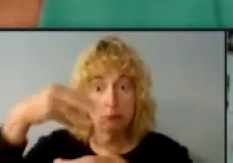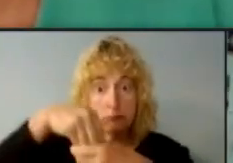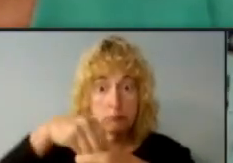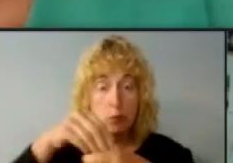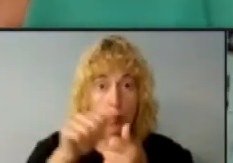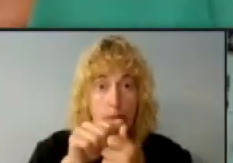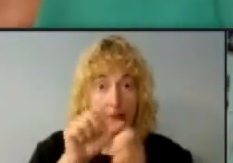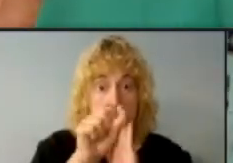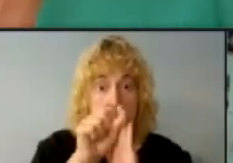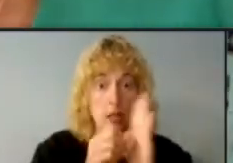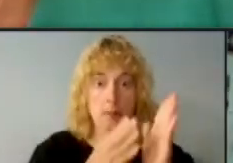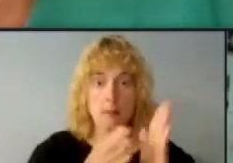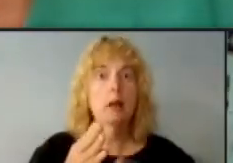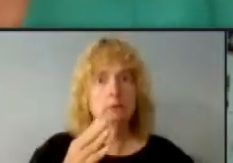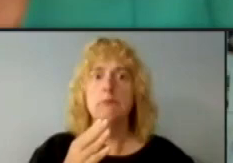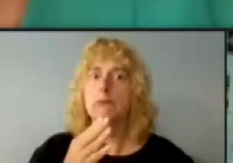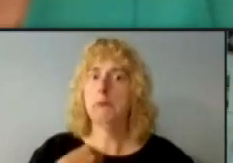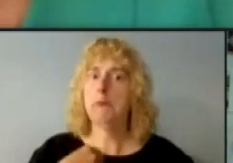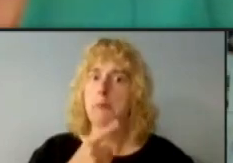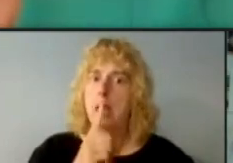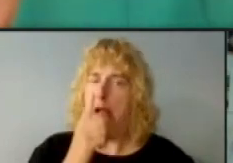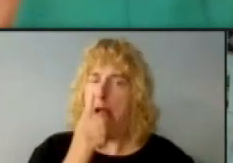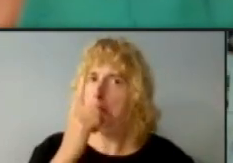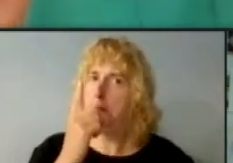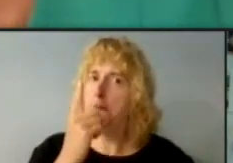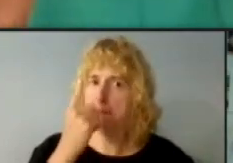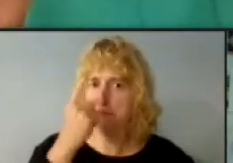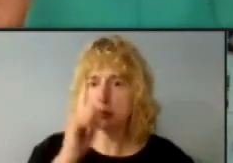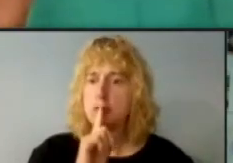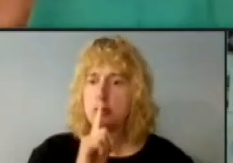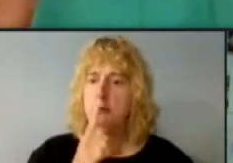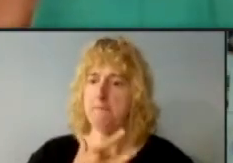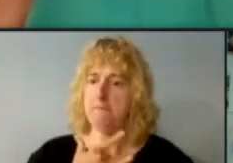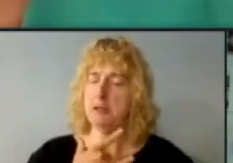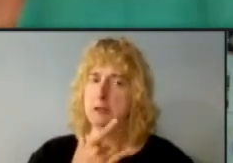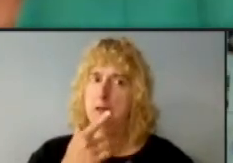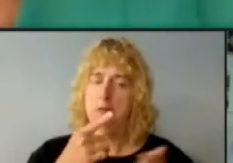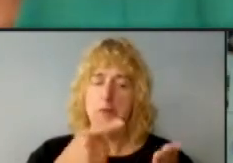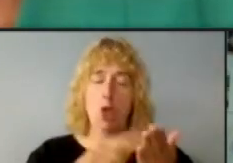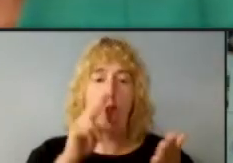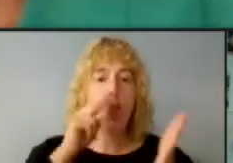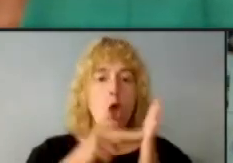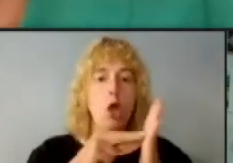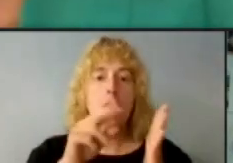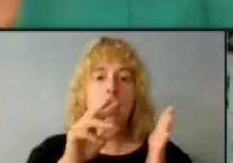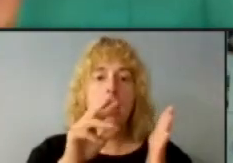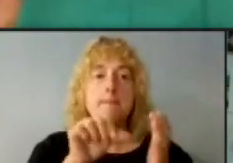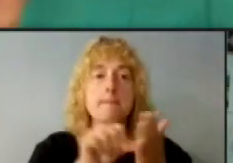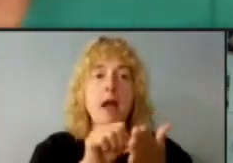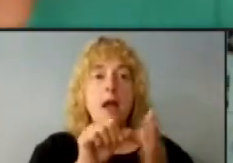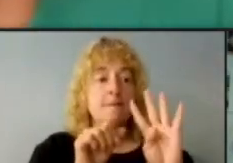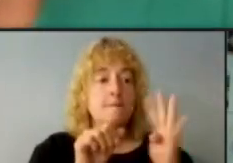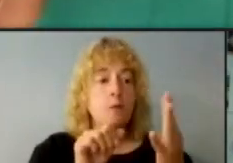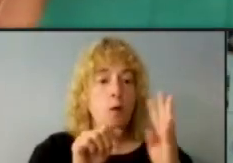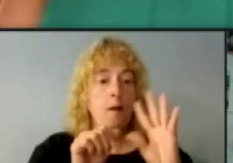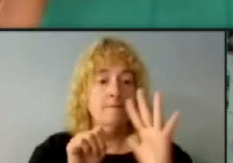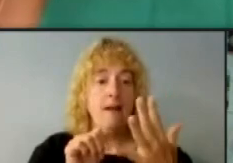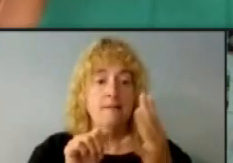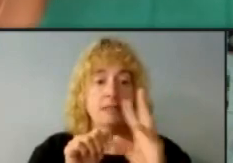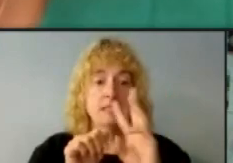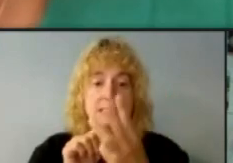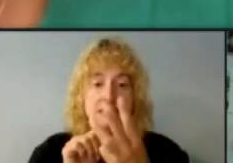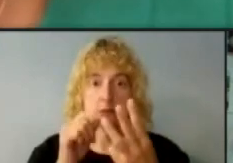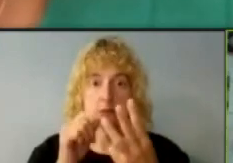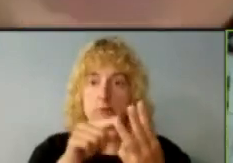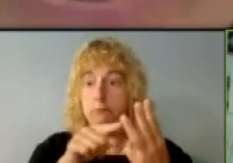In fact, if you go to the 63-page report, the first page 4, 5, and 6 has over 100 people that have